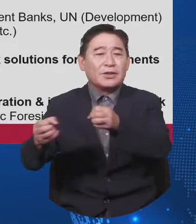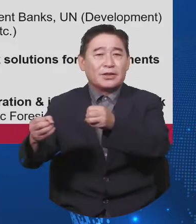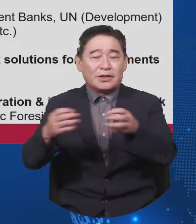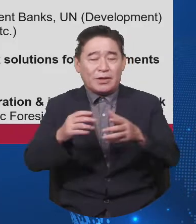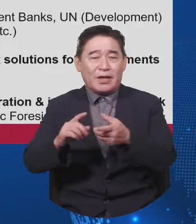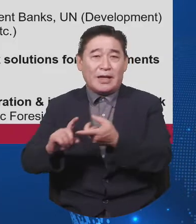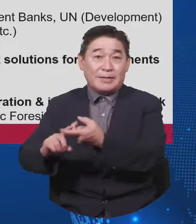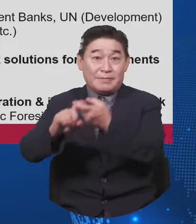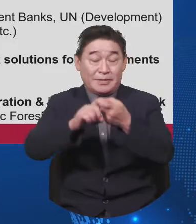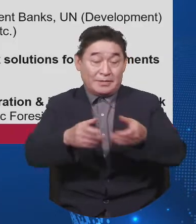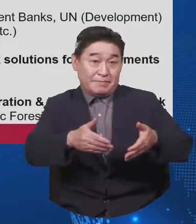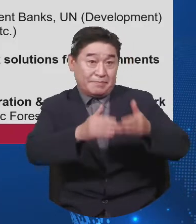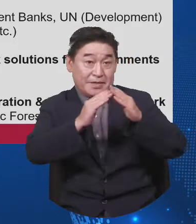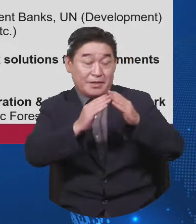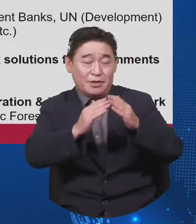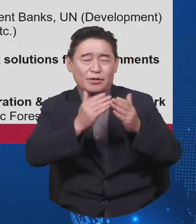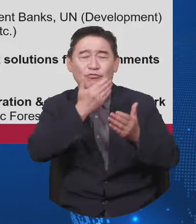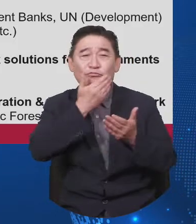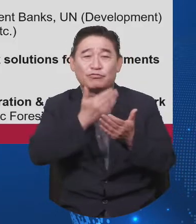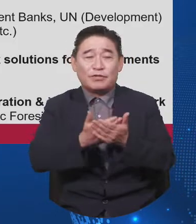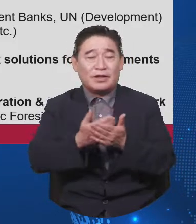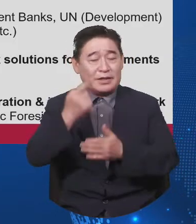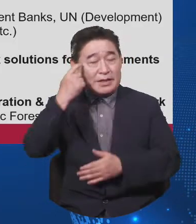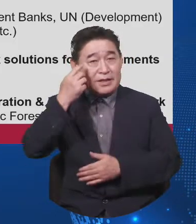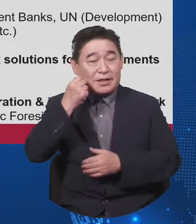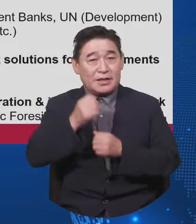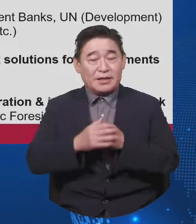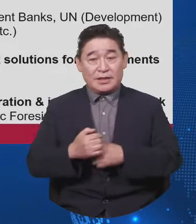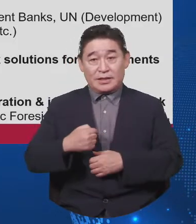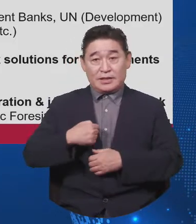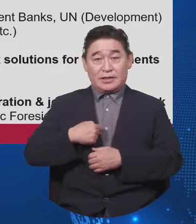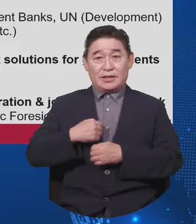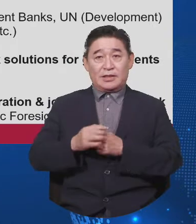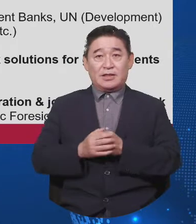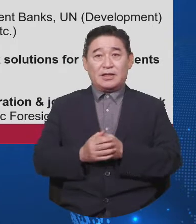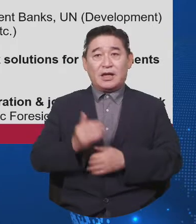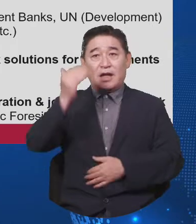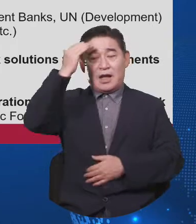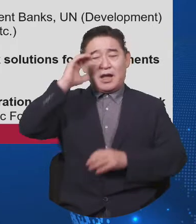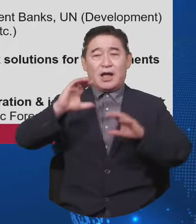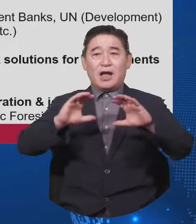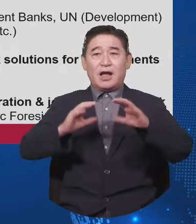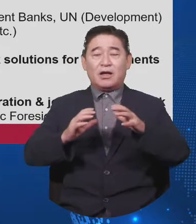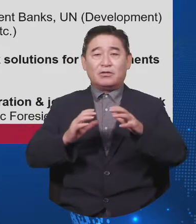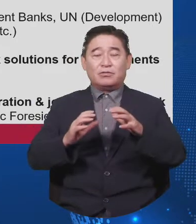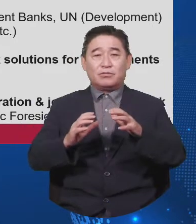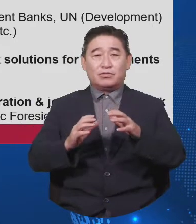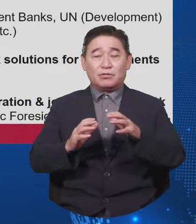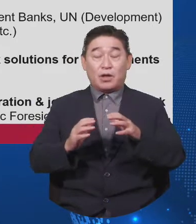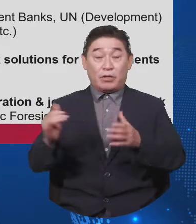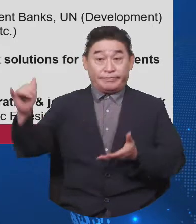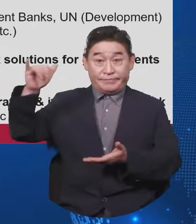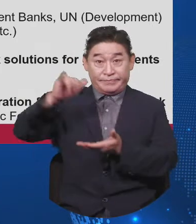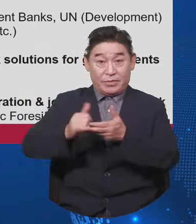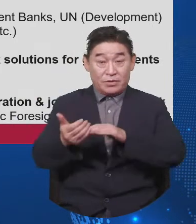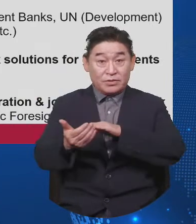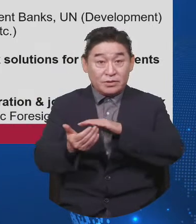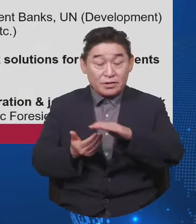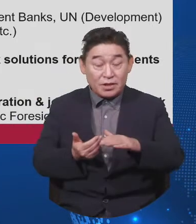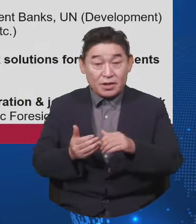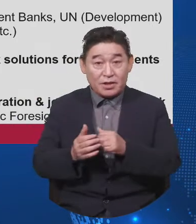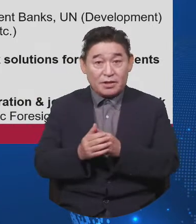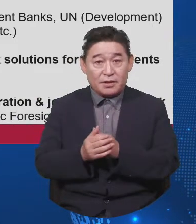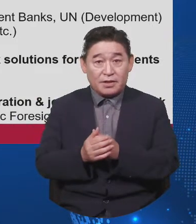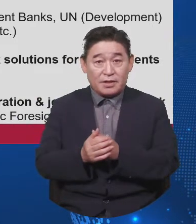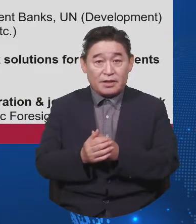crucial. On my way here to Korea, I spent the last weekend in Delhi, India. There was what